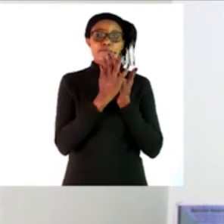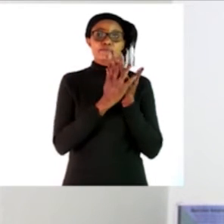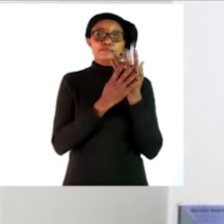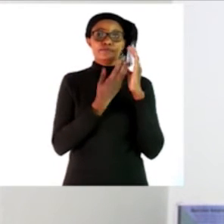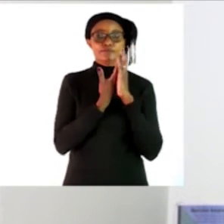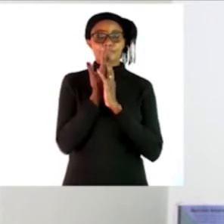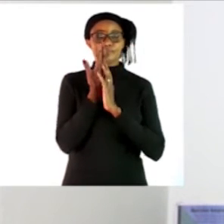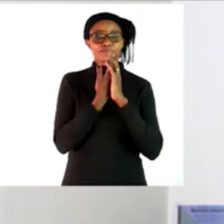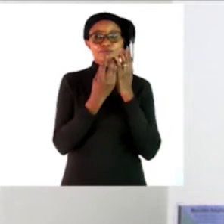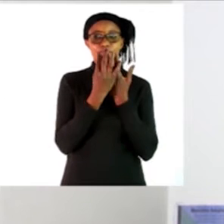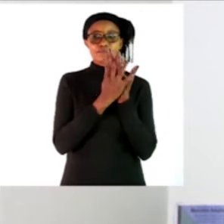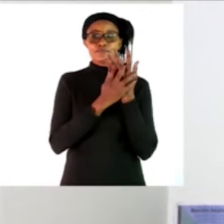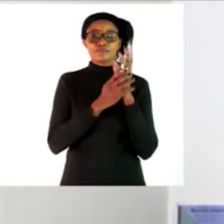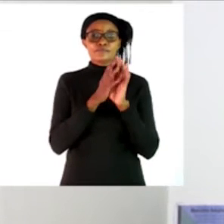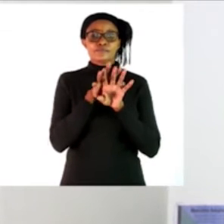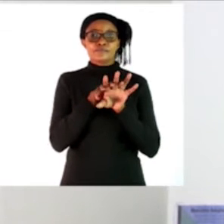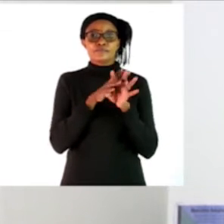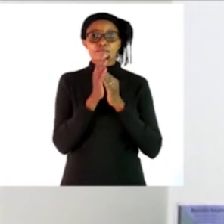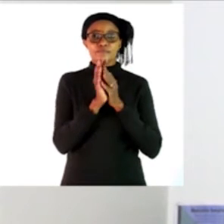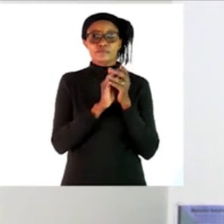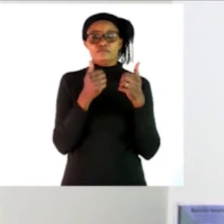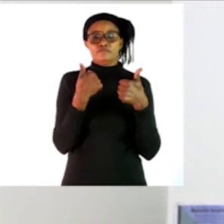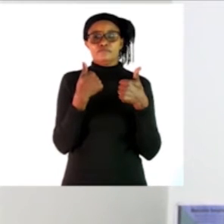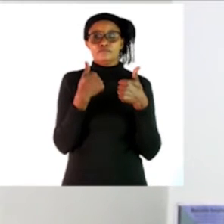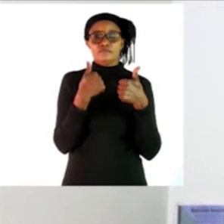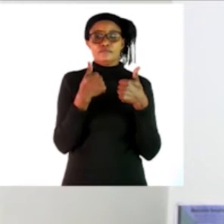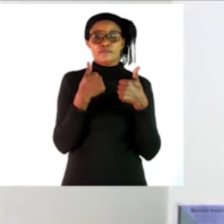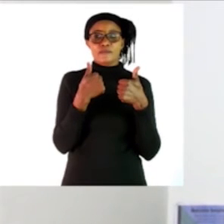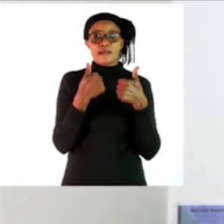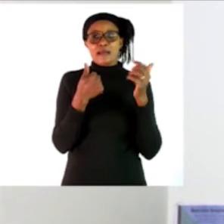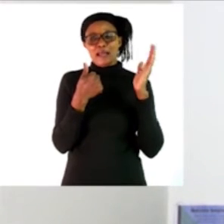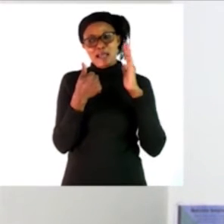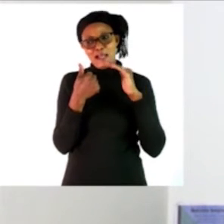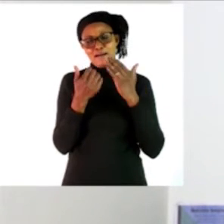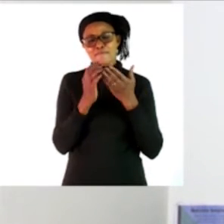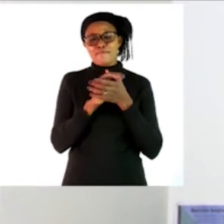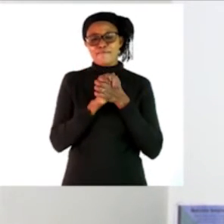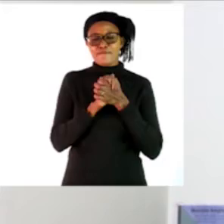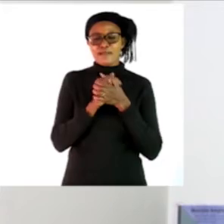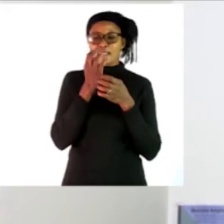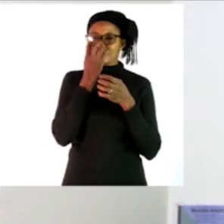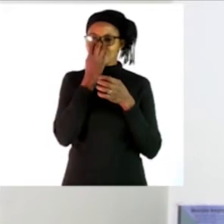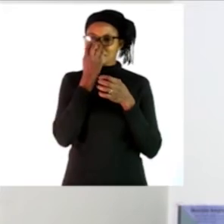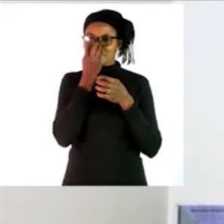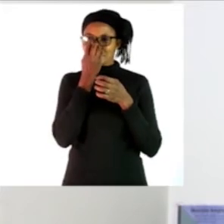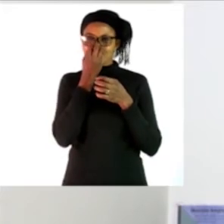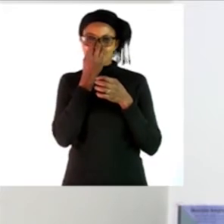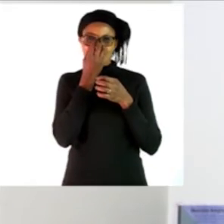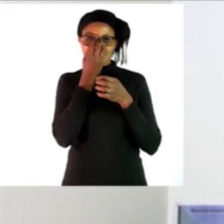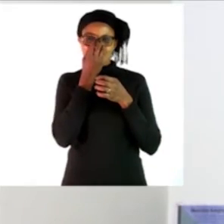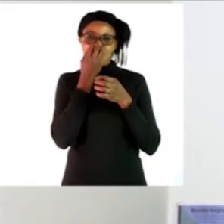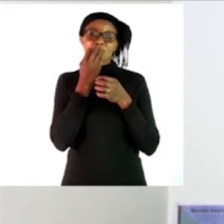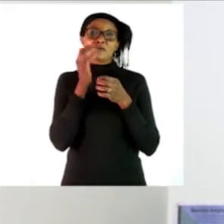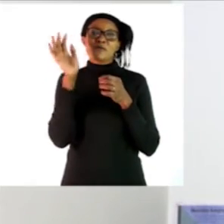between the fingers. Good. Let's call on our friend Zashi.